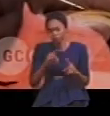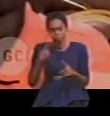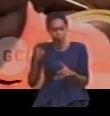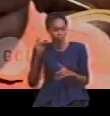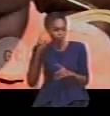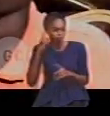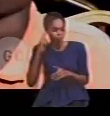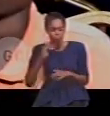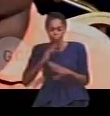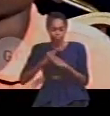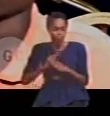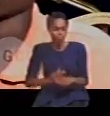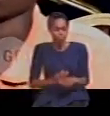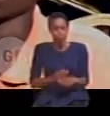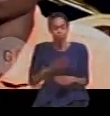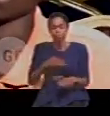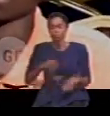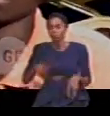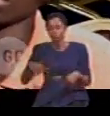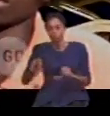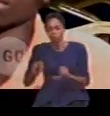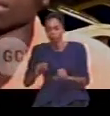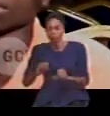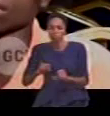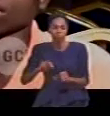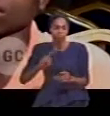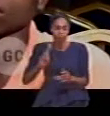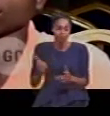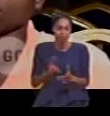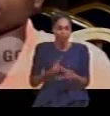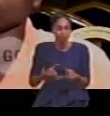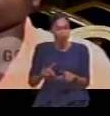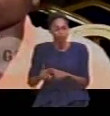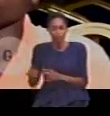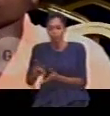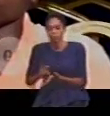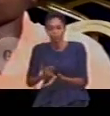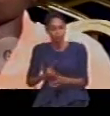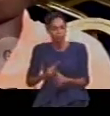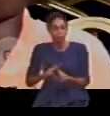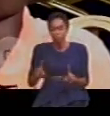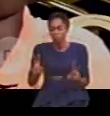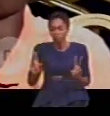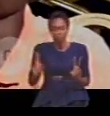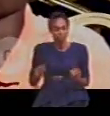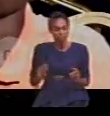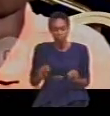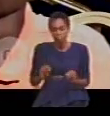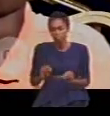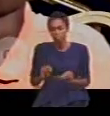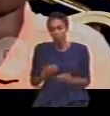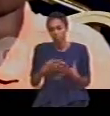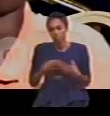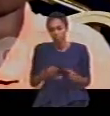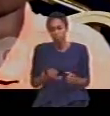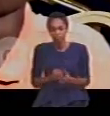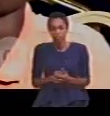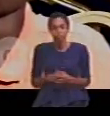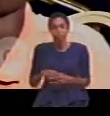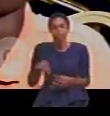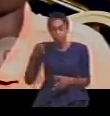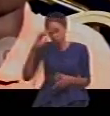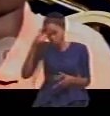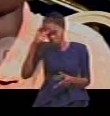proof abortive. So I believe God that one day God is going to